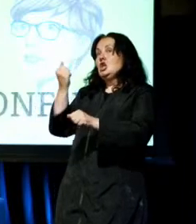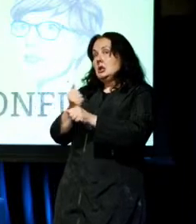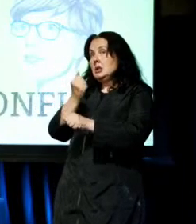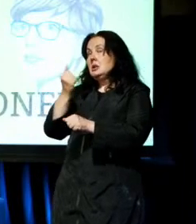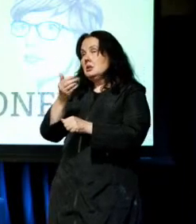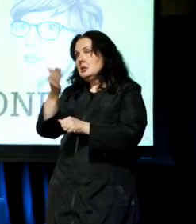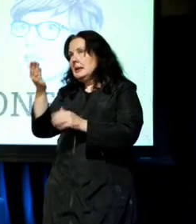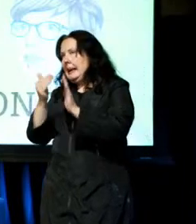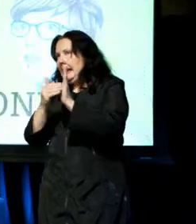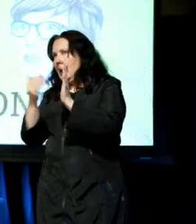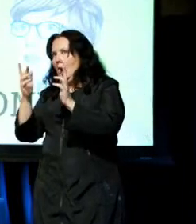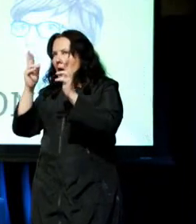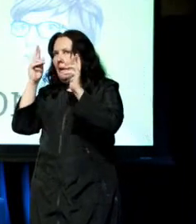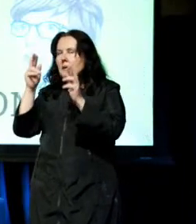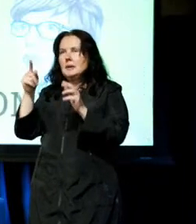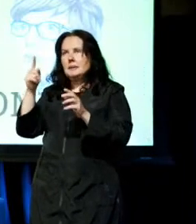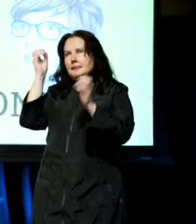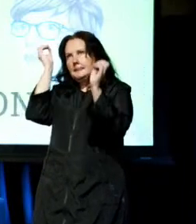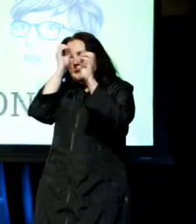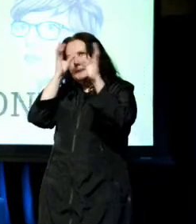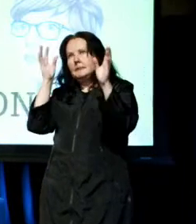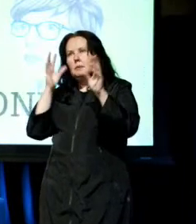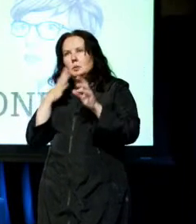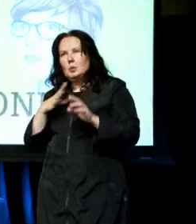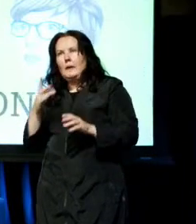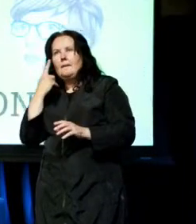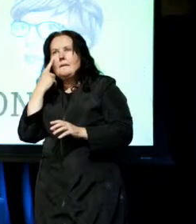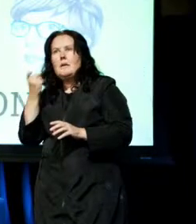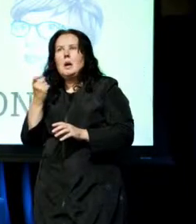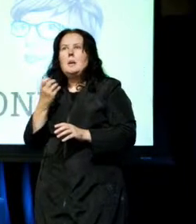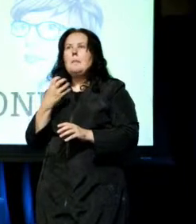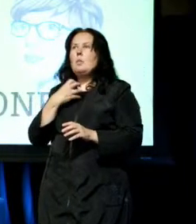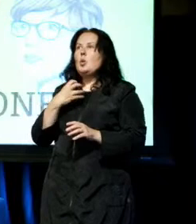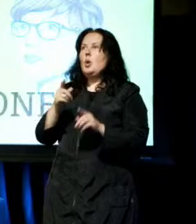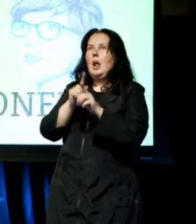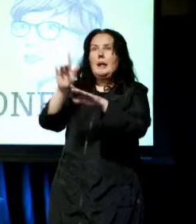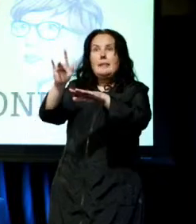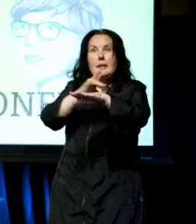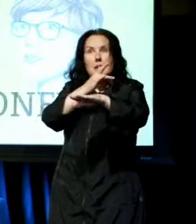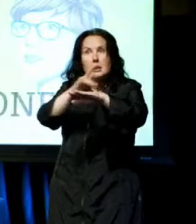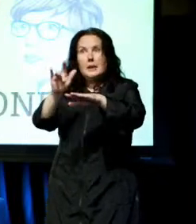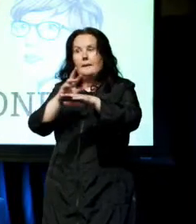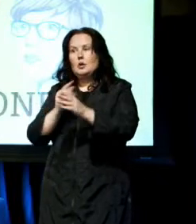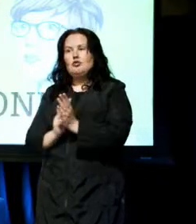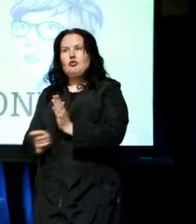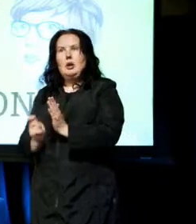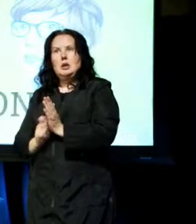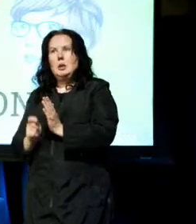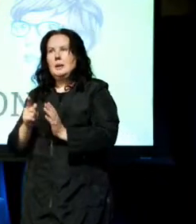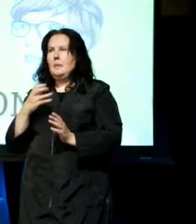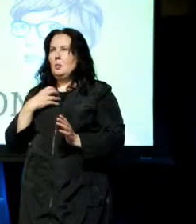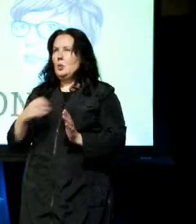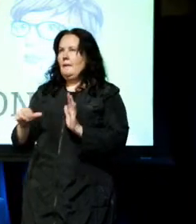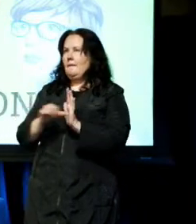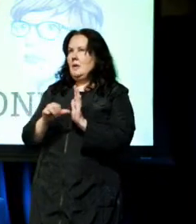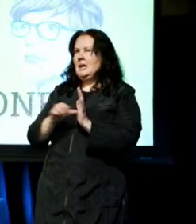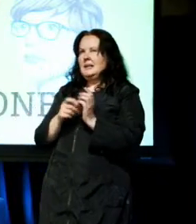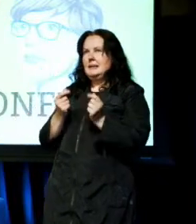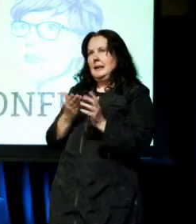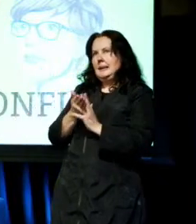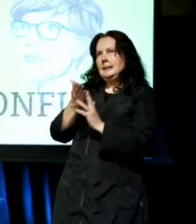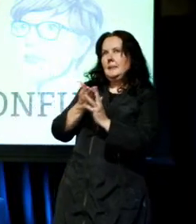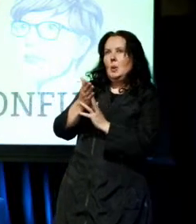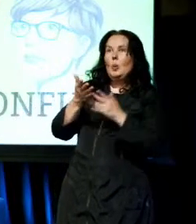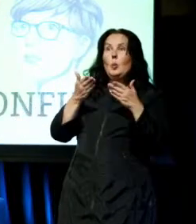hopefully are looking more to, you know, places like theatre for writers, which is a much more financially accessible way as